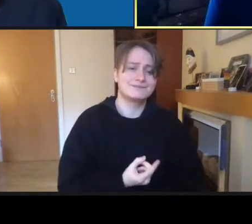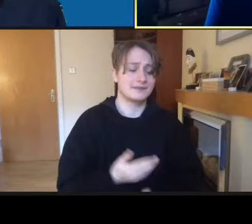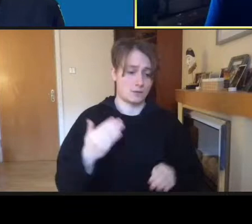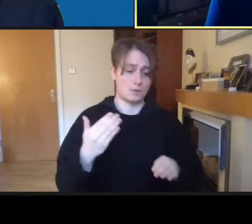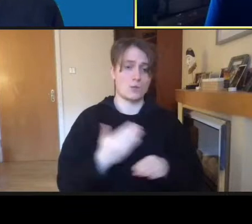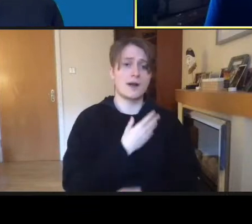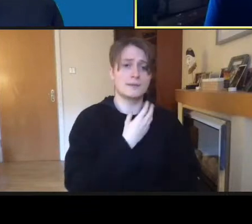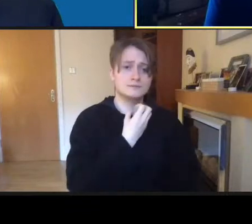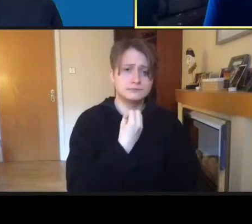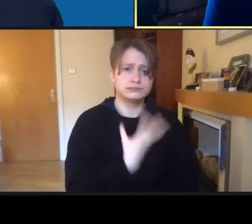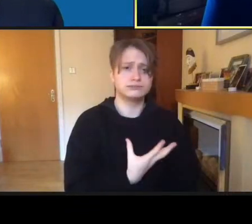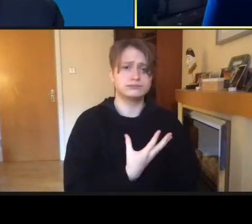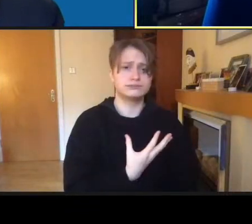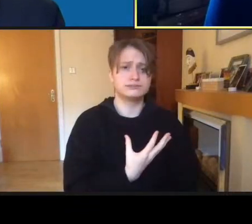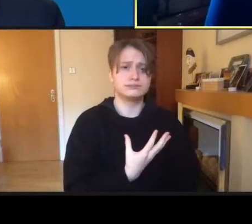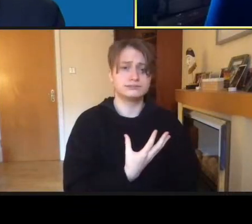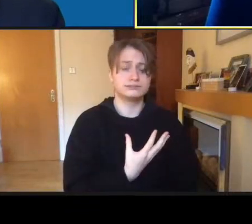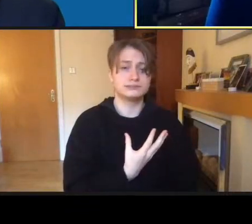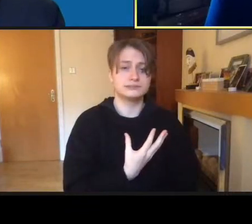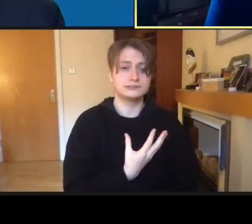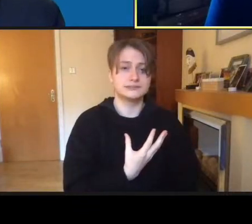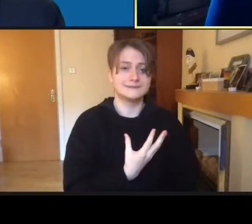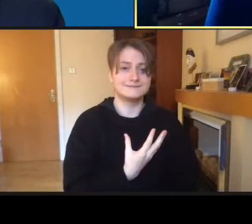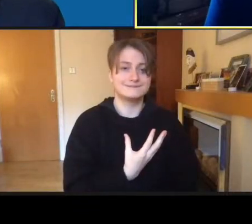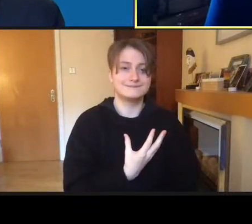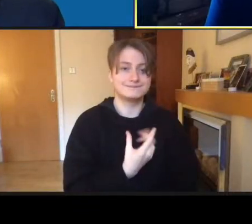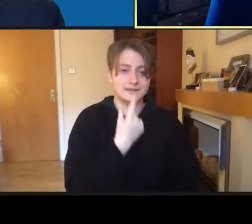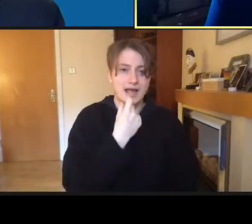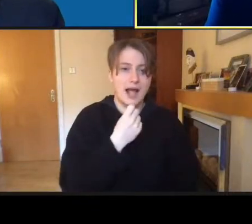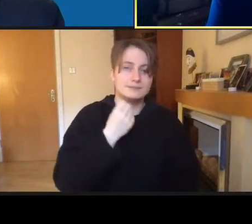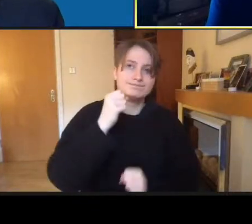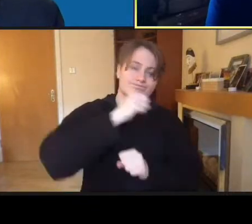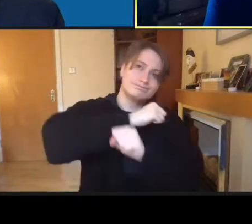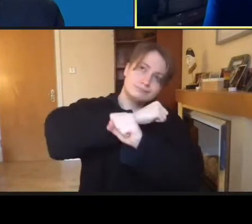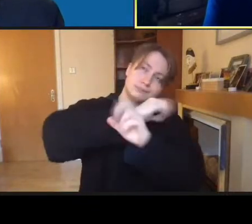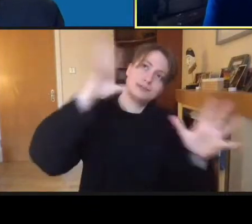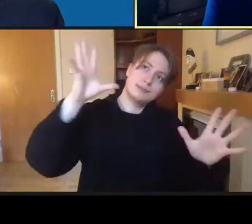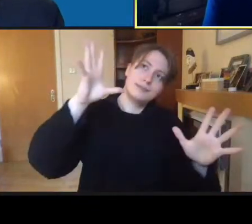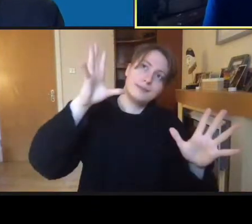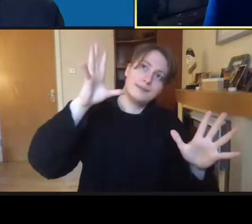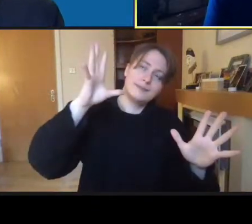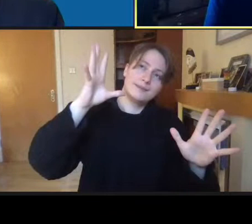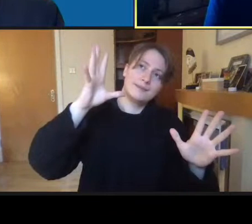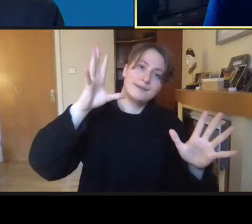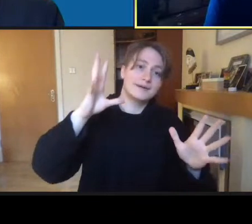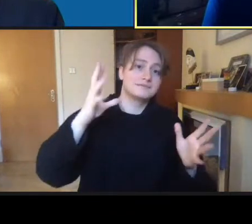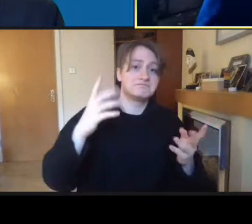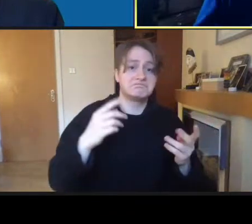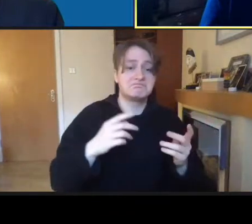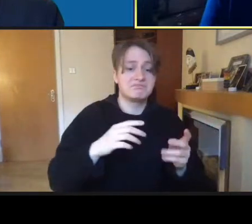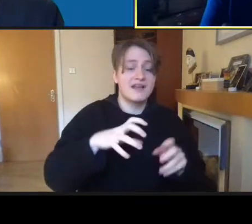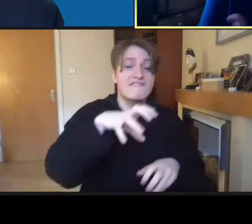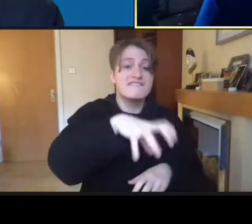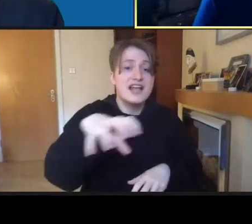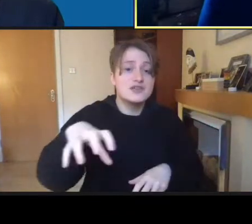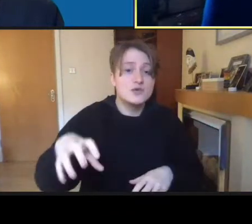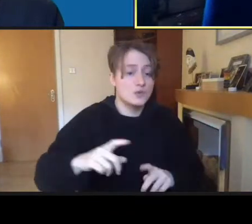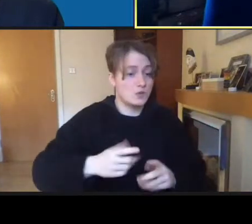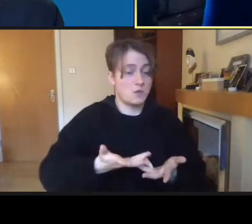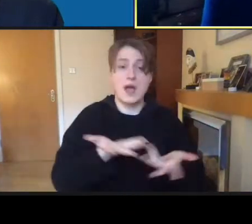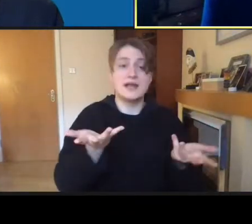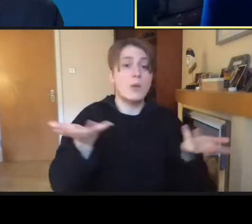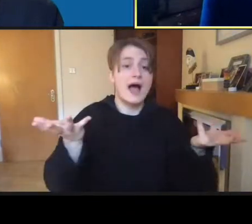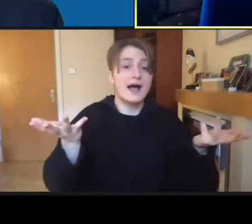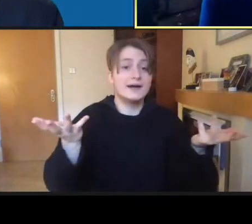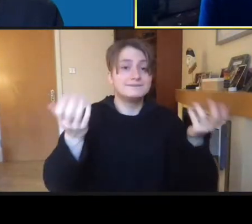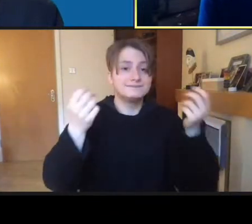in. You can imagine putting it on in any sort of venue. Actually, I do remember when